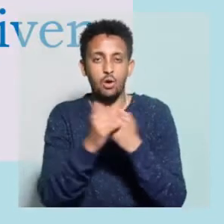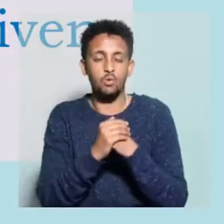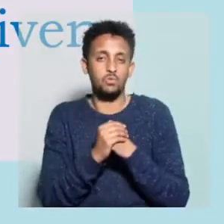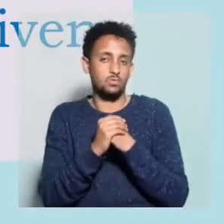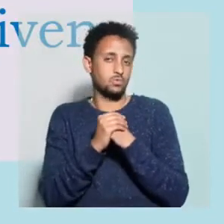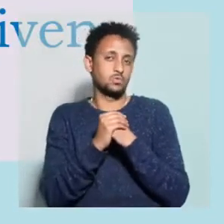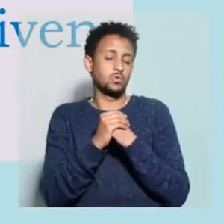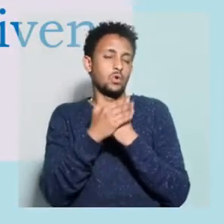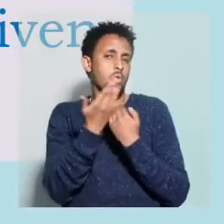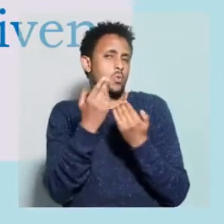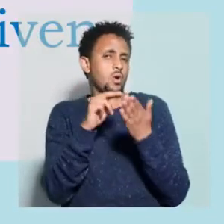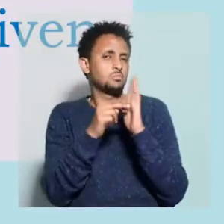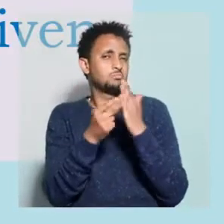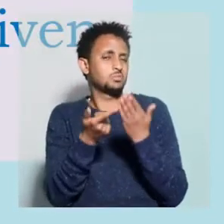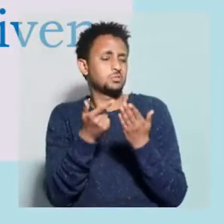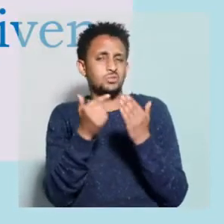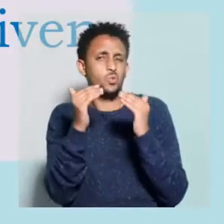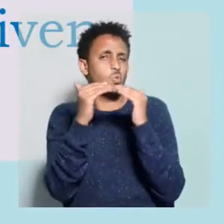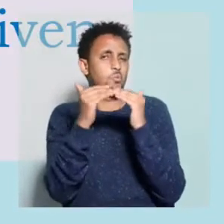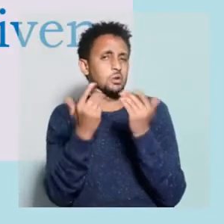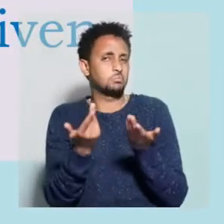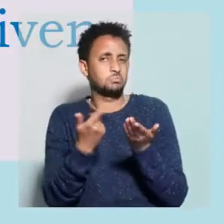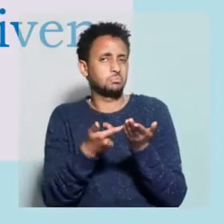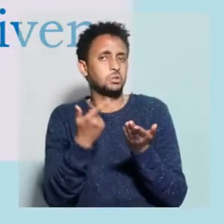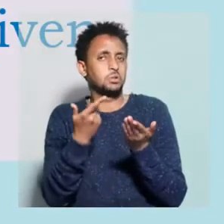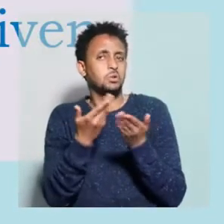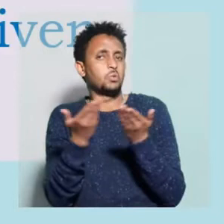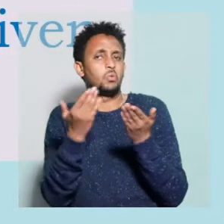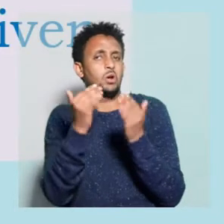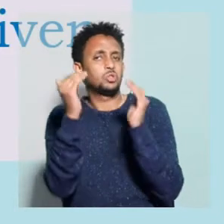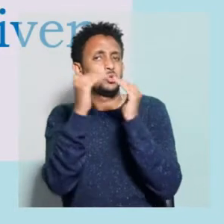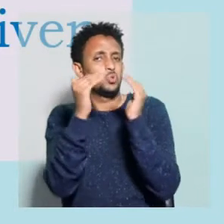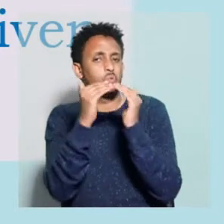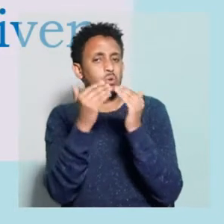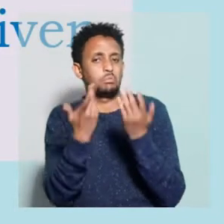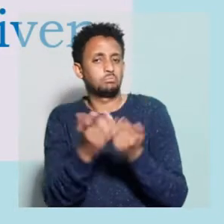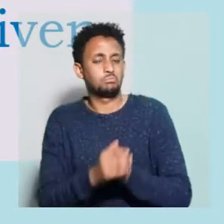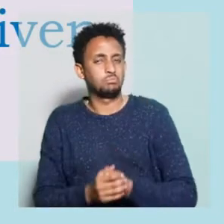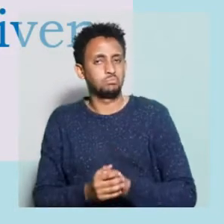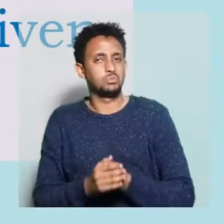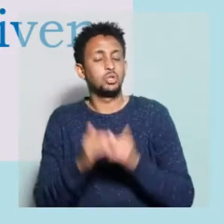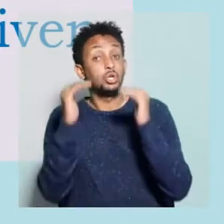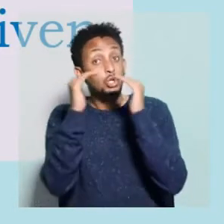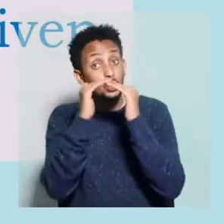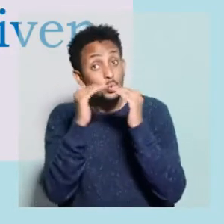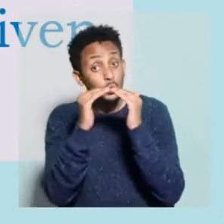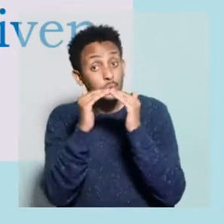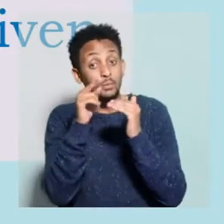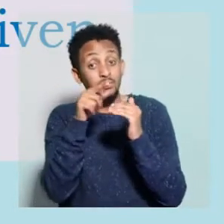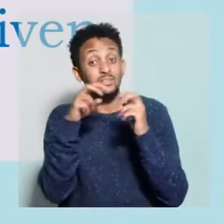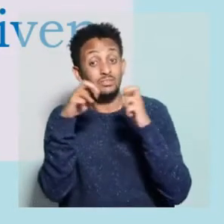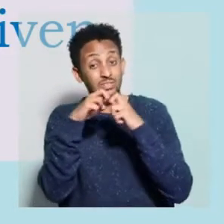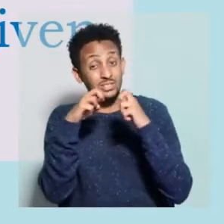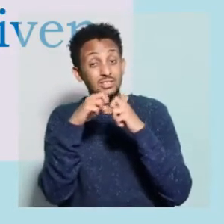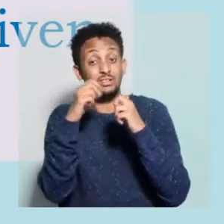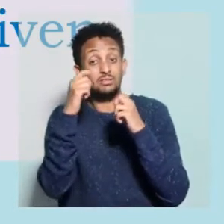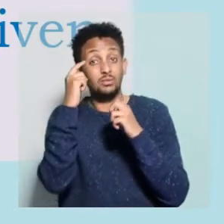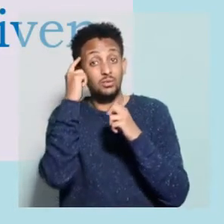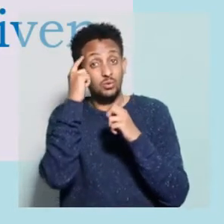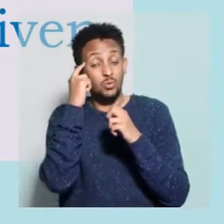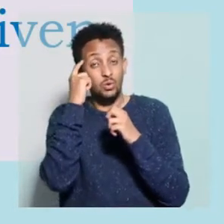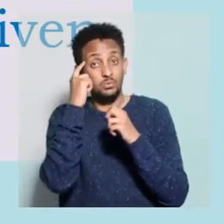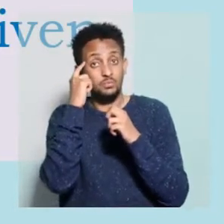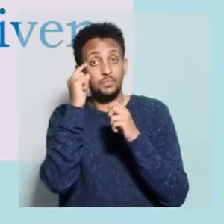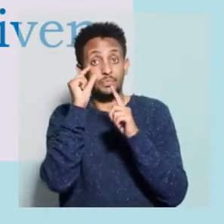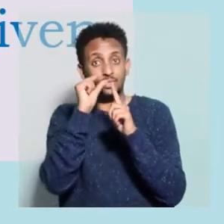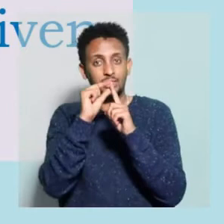obvious. What do you mean by equilibrium, or what is equilibrium? Well, equilibrium in physics can be considered as